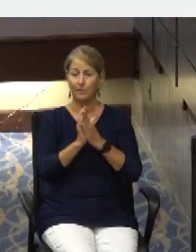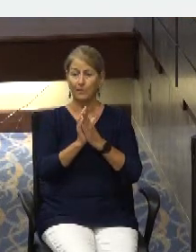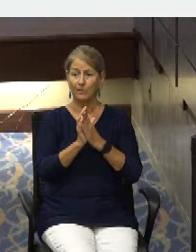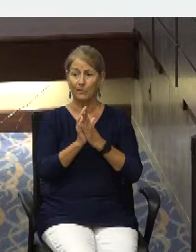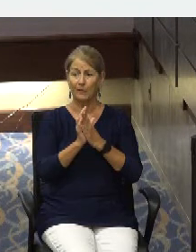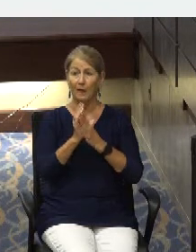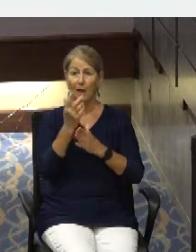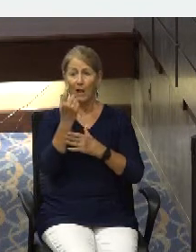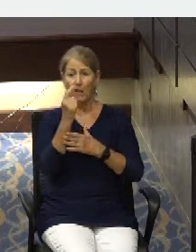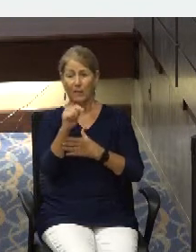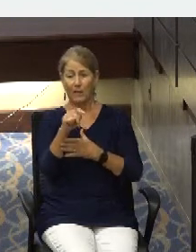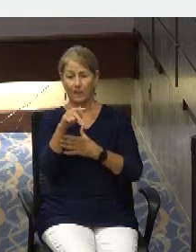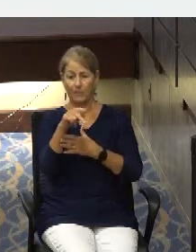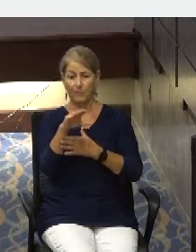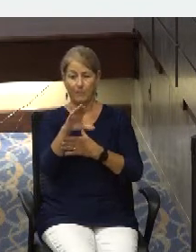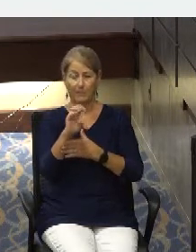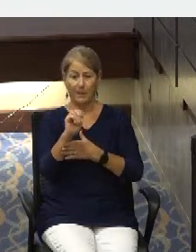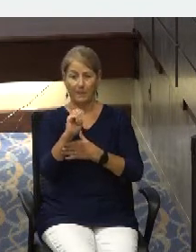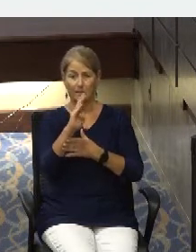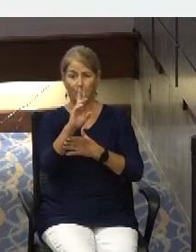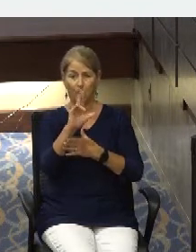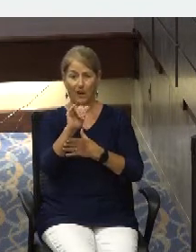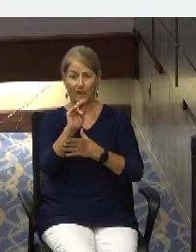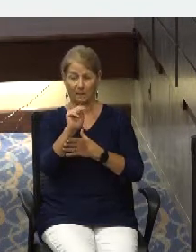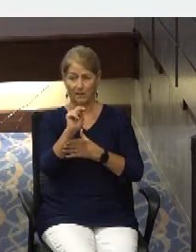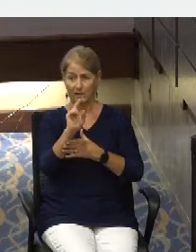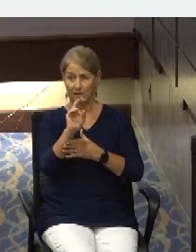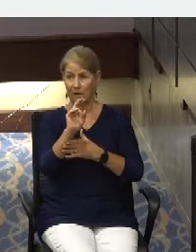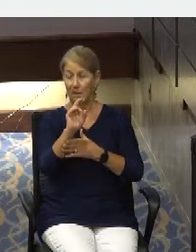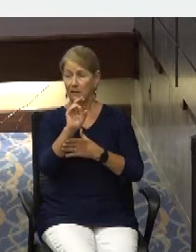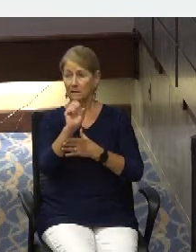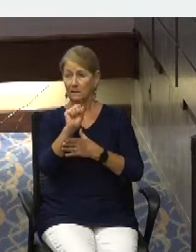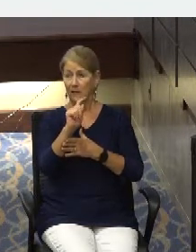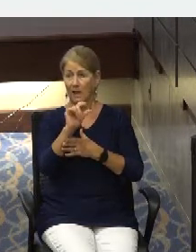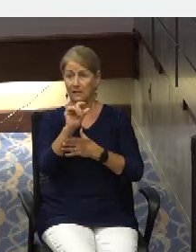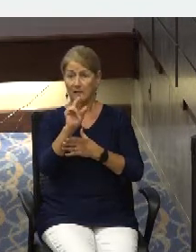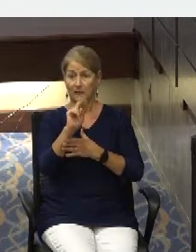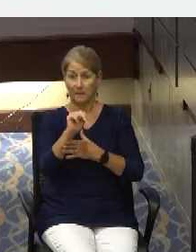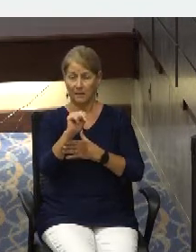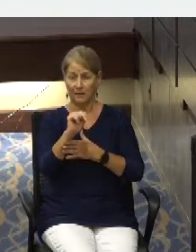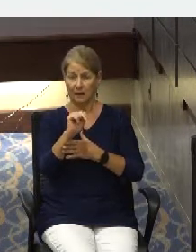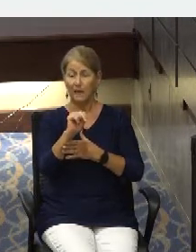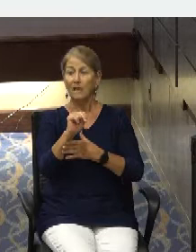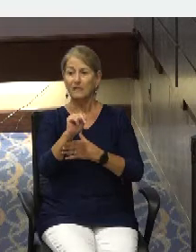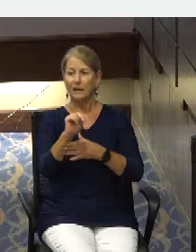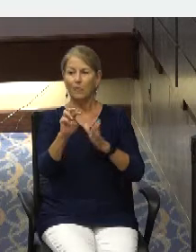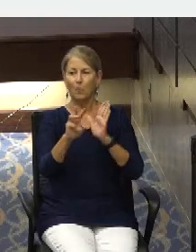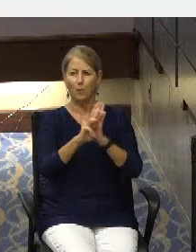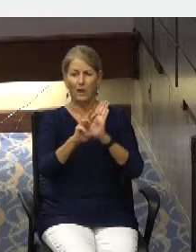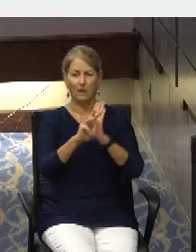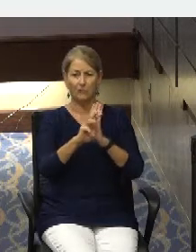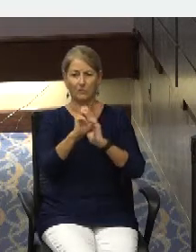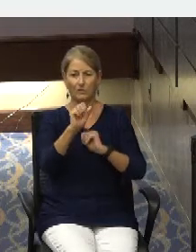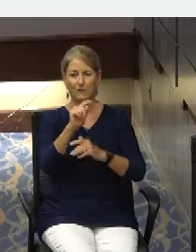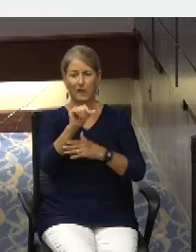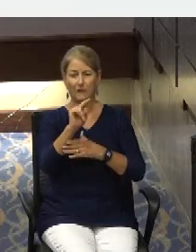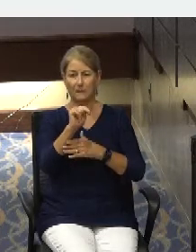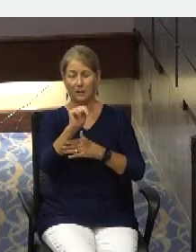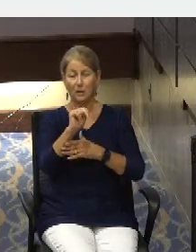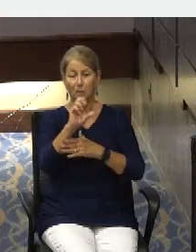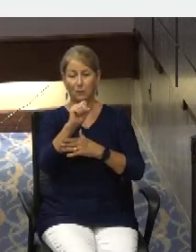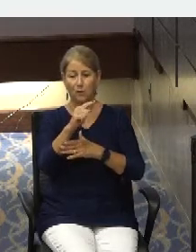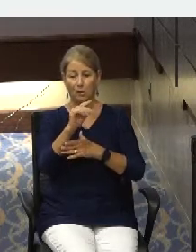the piece is by Bryant Stanton, who is the owner artist at Waco Stanton Studios, and he has been here in Waco since